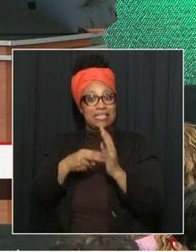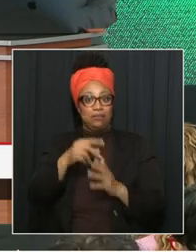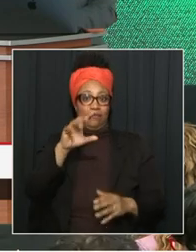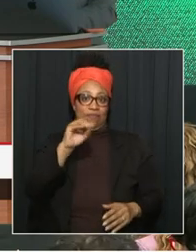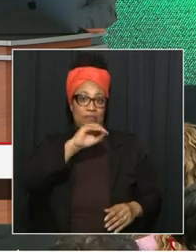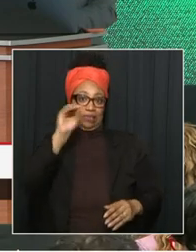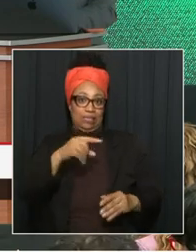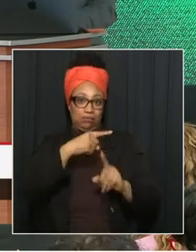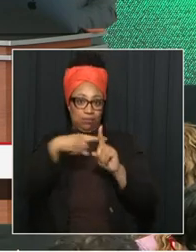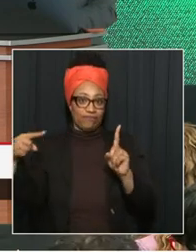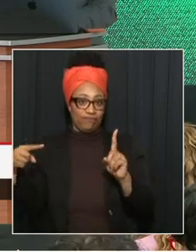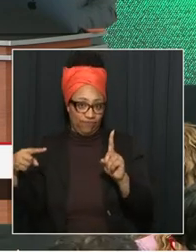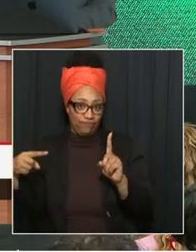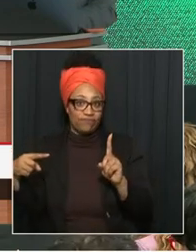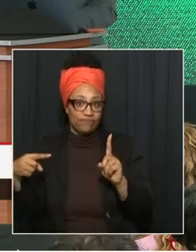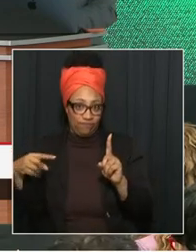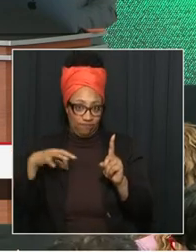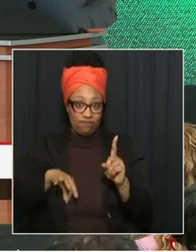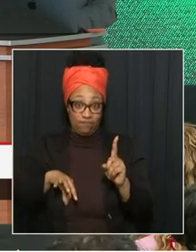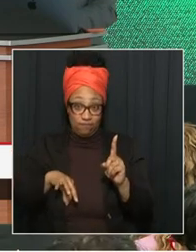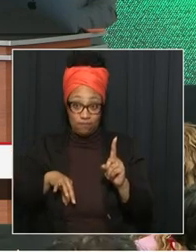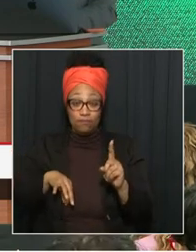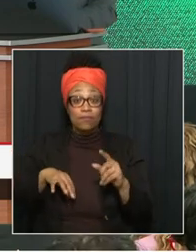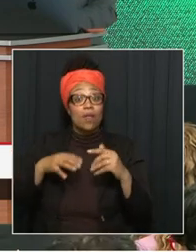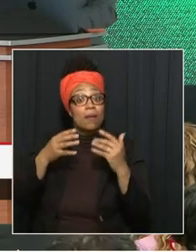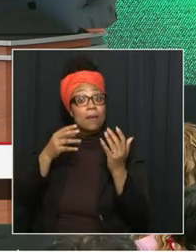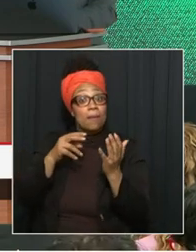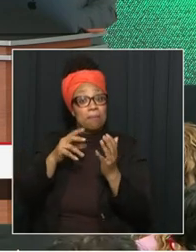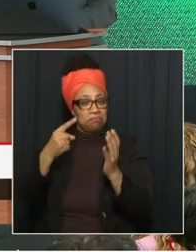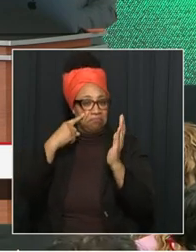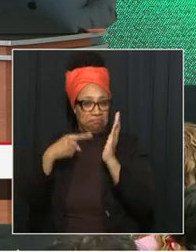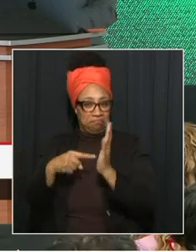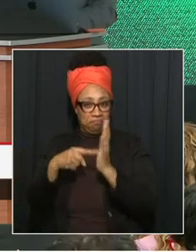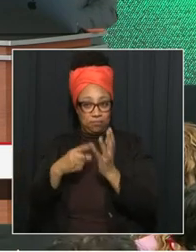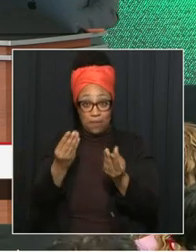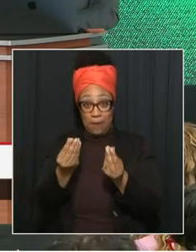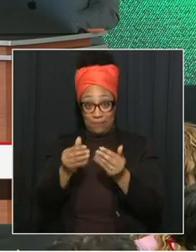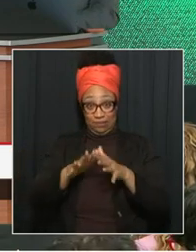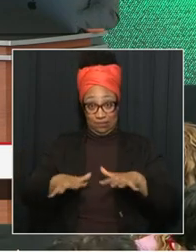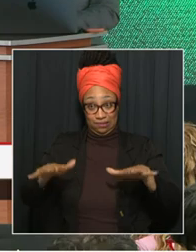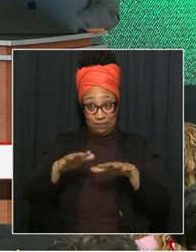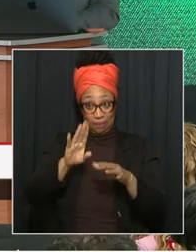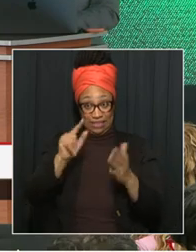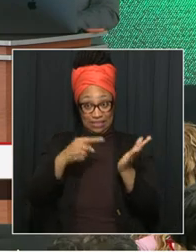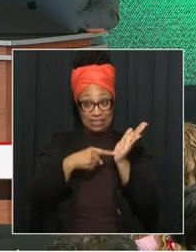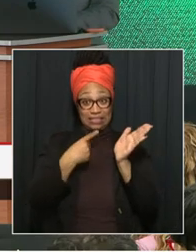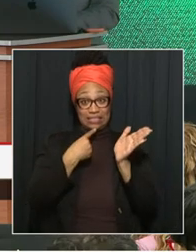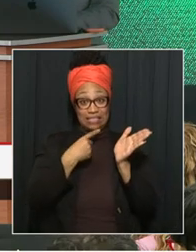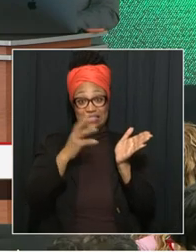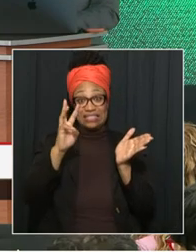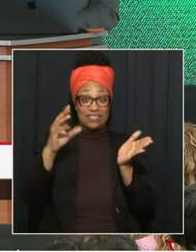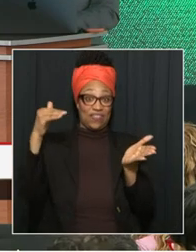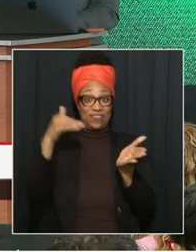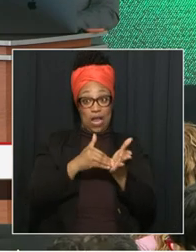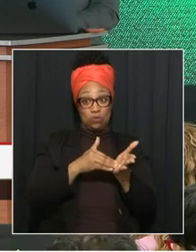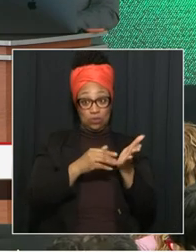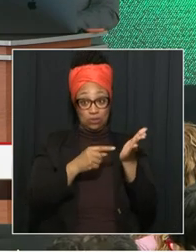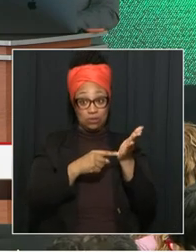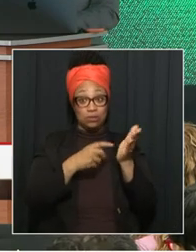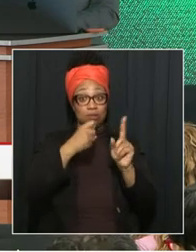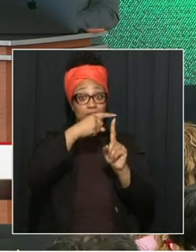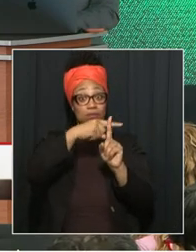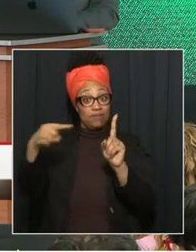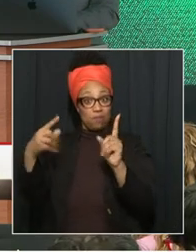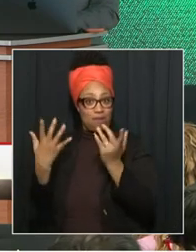your property tax bill comes in and it's $6,000, you should be paying $3,000, okay?